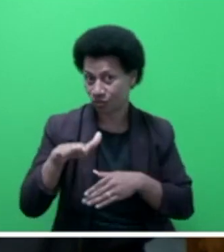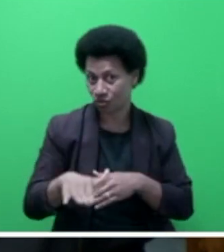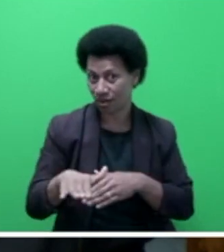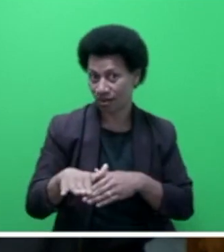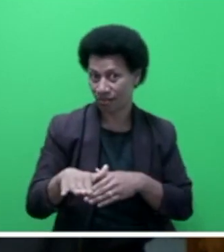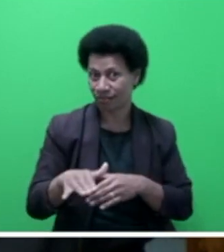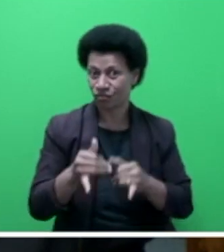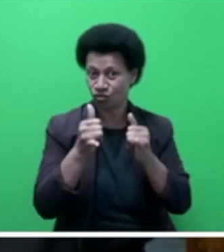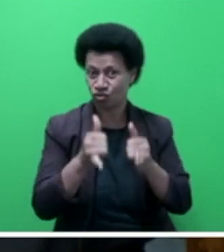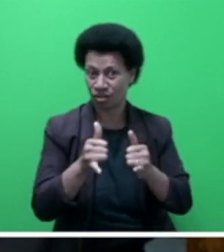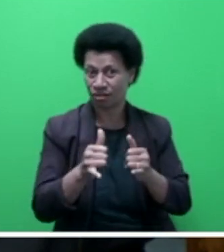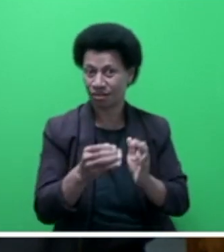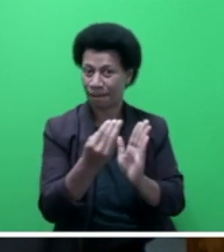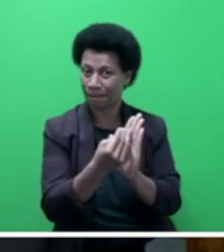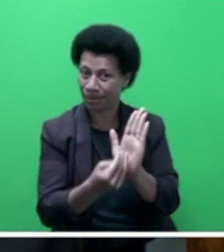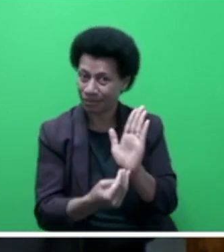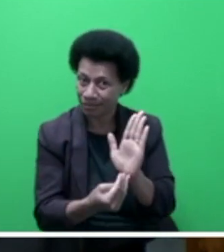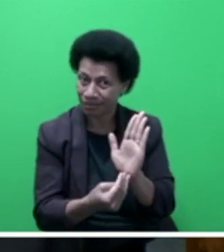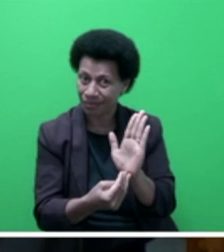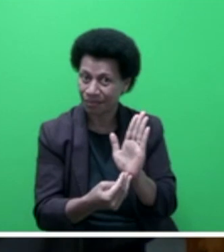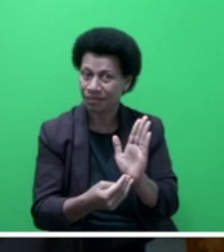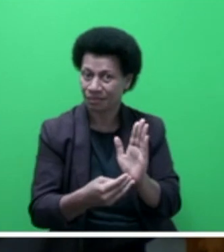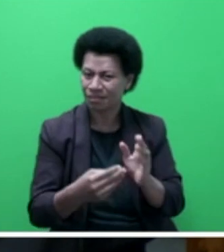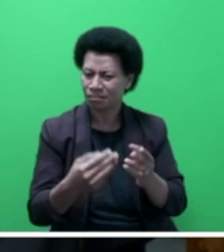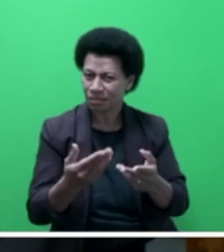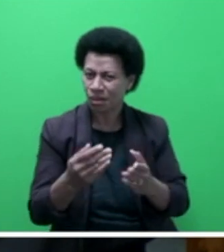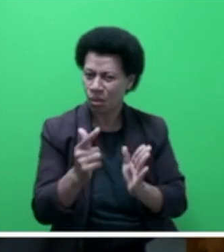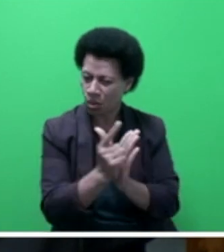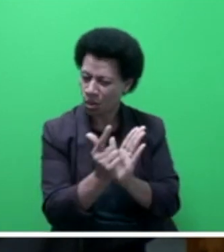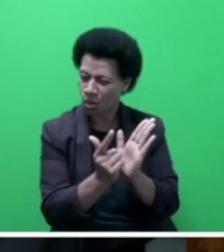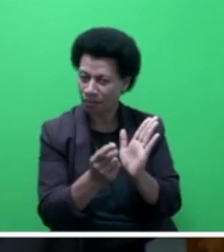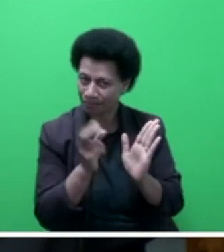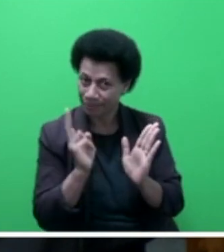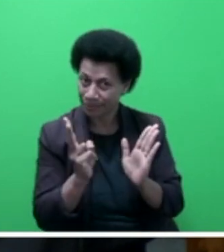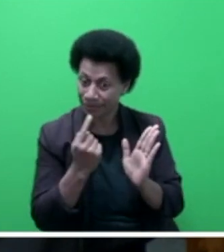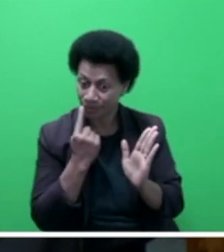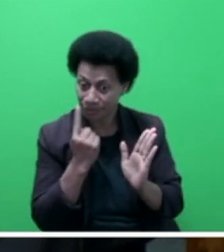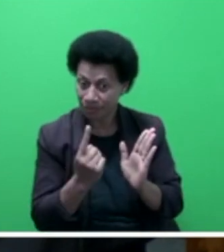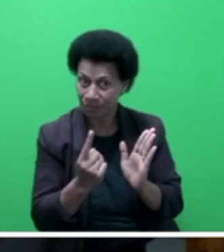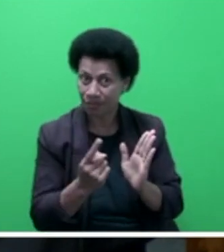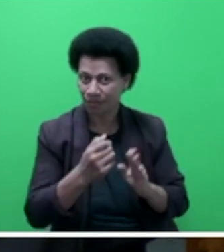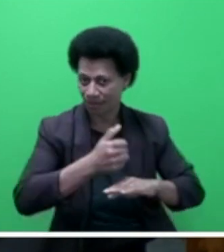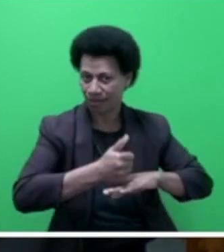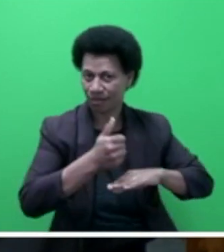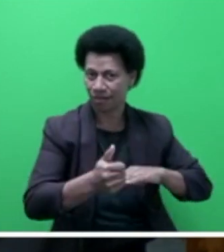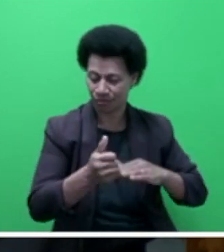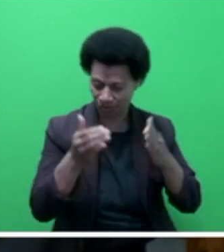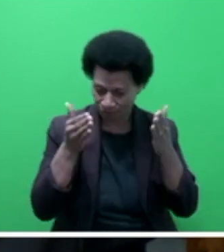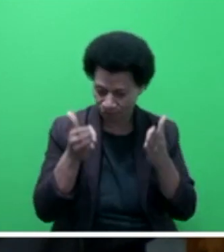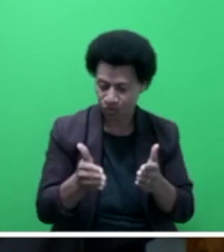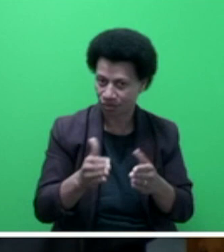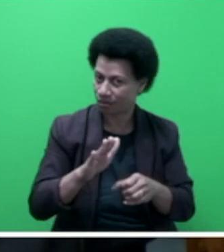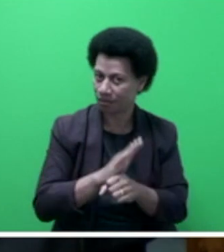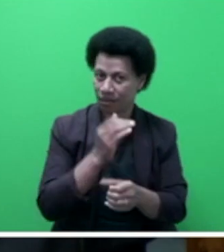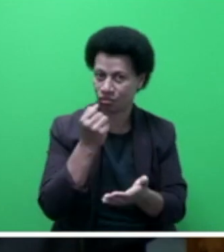Care and Protection Bill. Progressive laws such as these show yet again government's resolute focus on ensuring